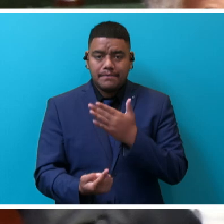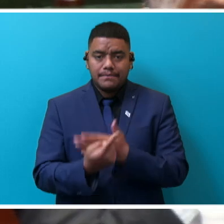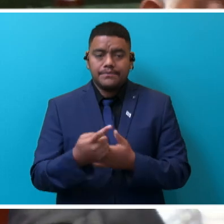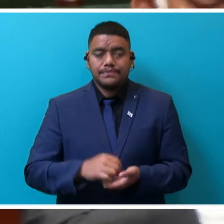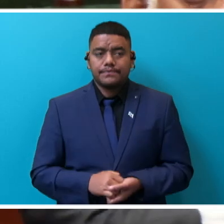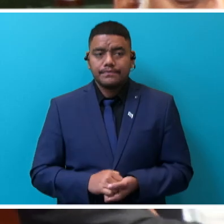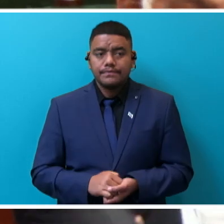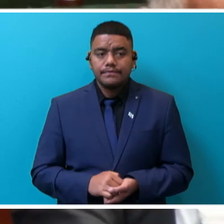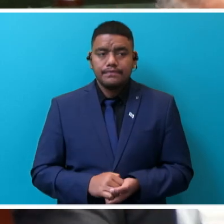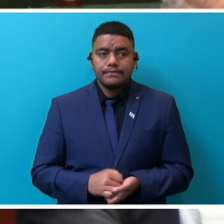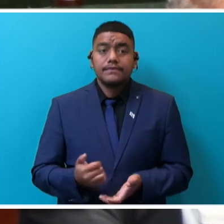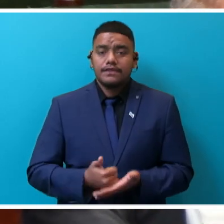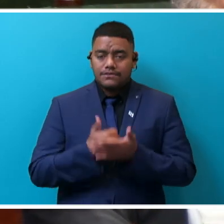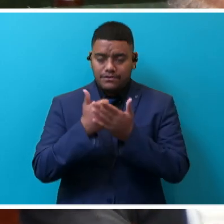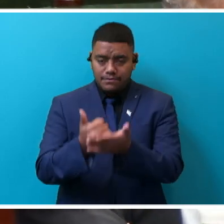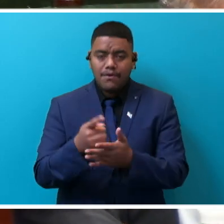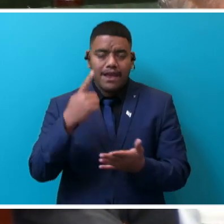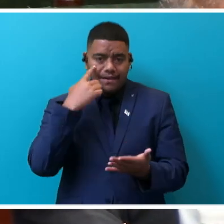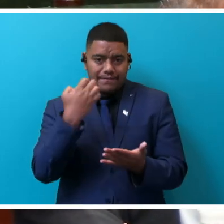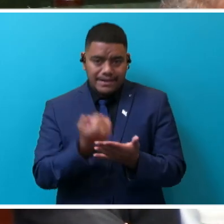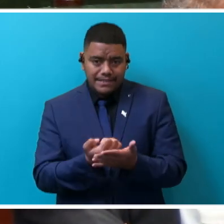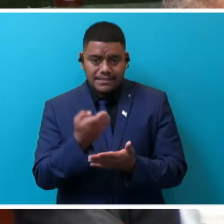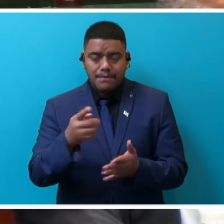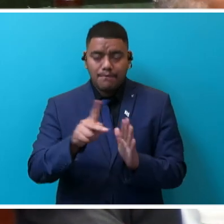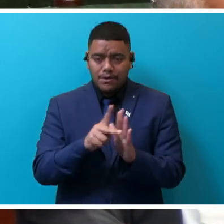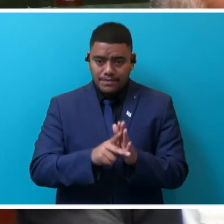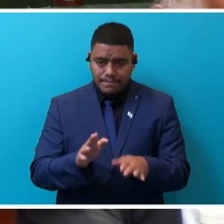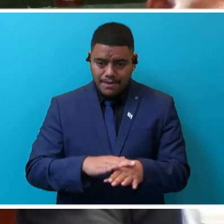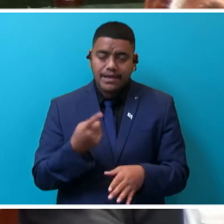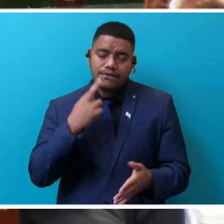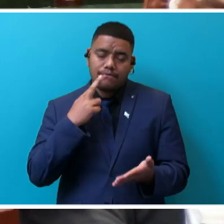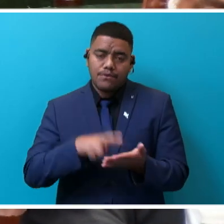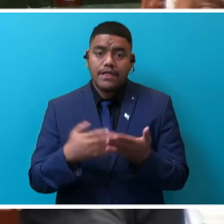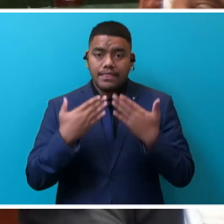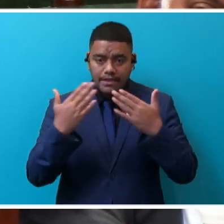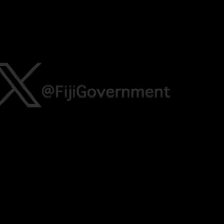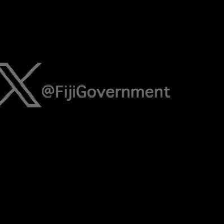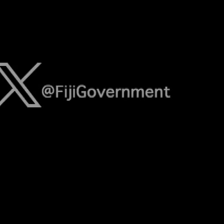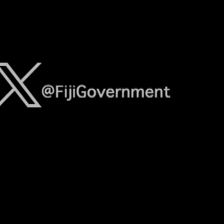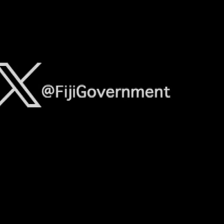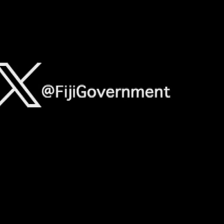datasets to support integrated evidence-based policymaking and reporting. Thank you, Mr. Speaker.